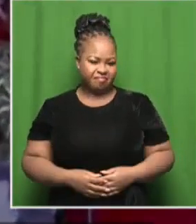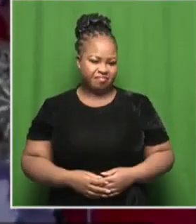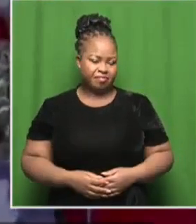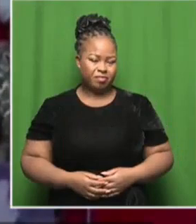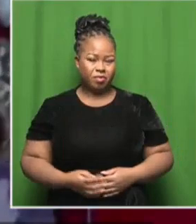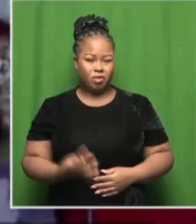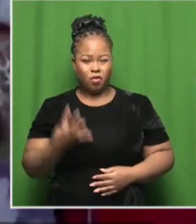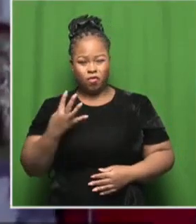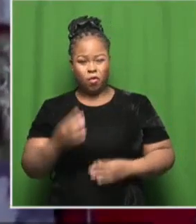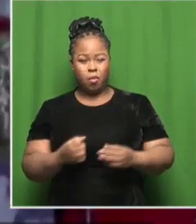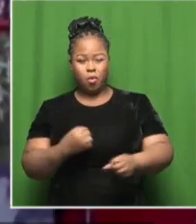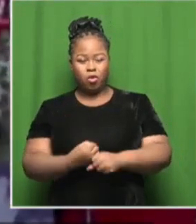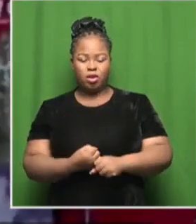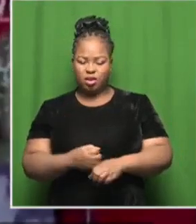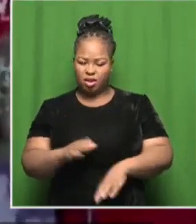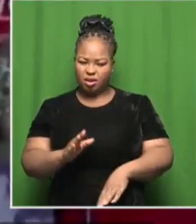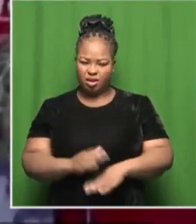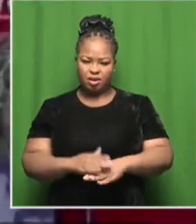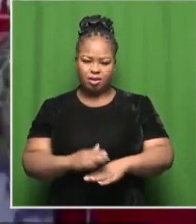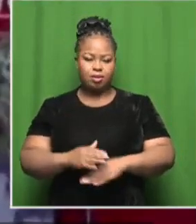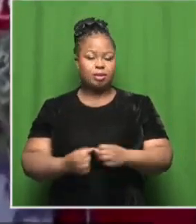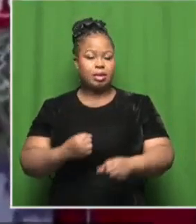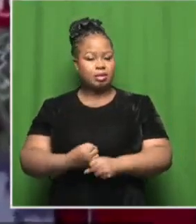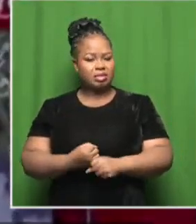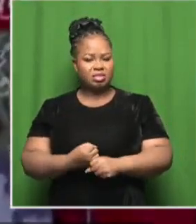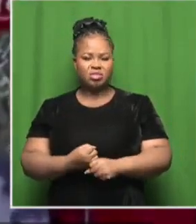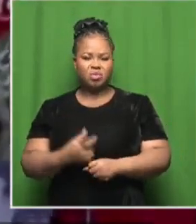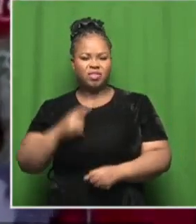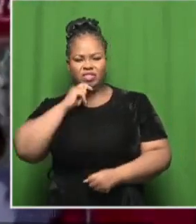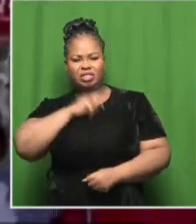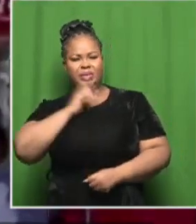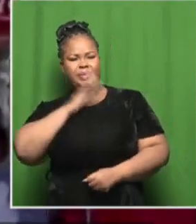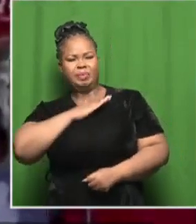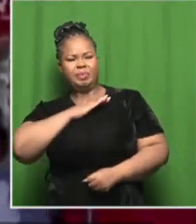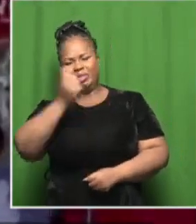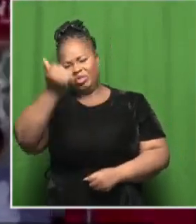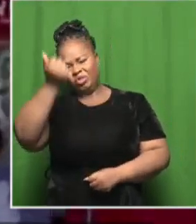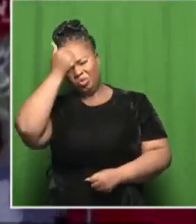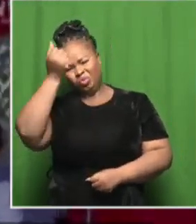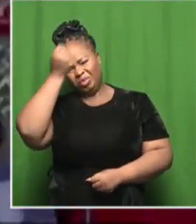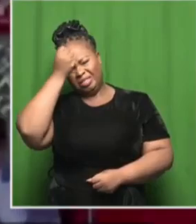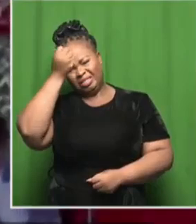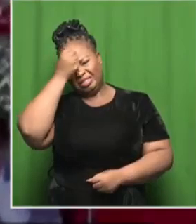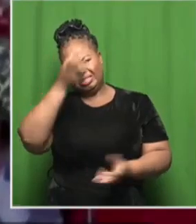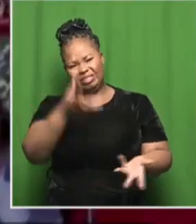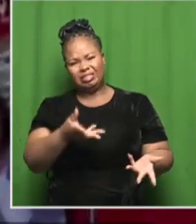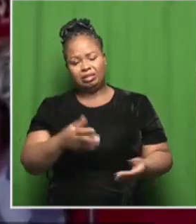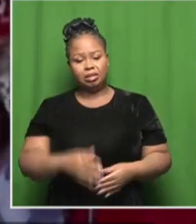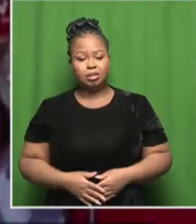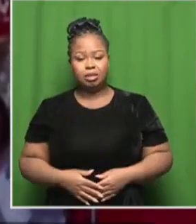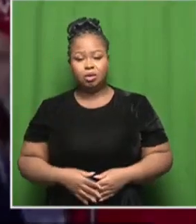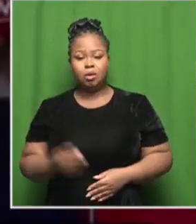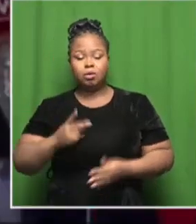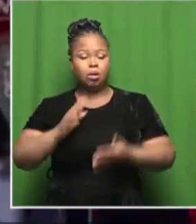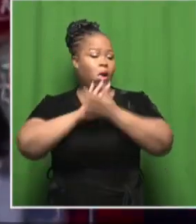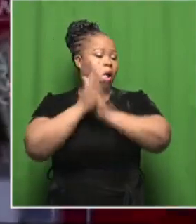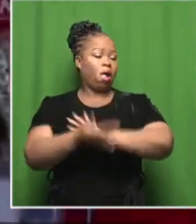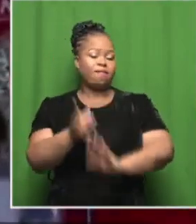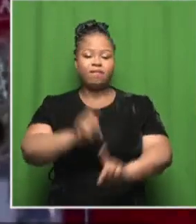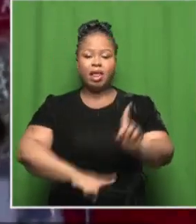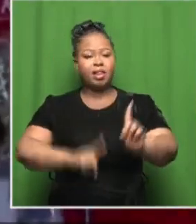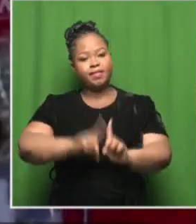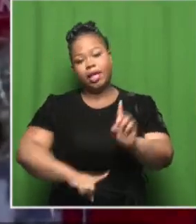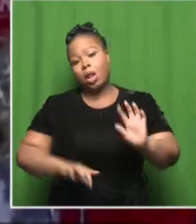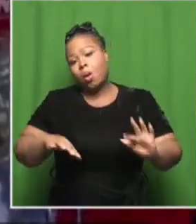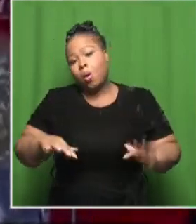4 more years of incompetence and stupidity and failure and disaster, or whether we